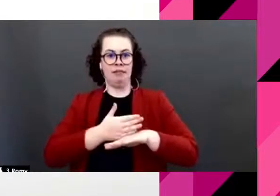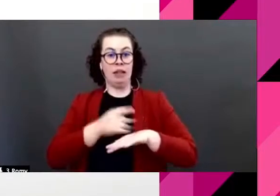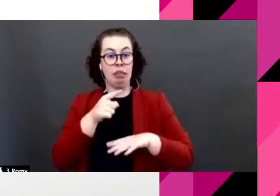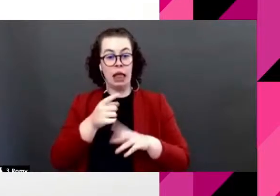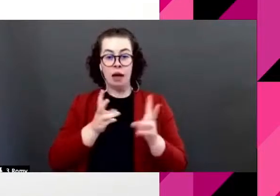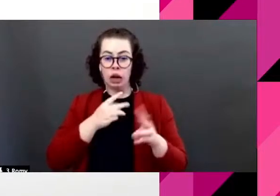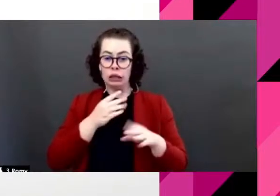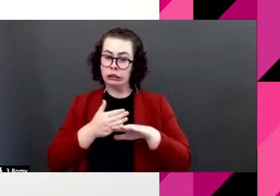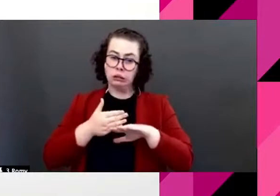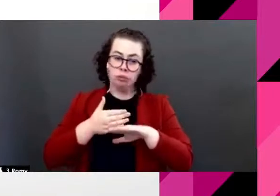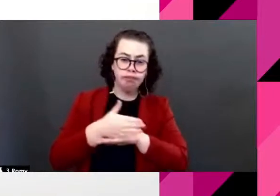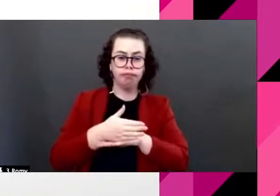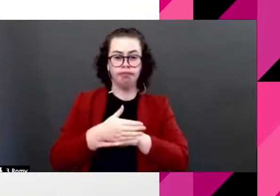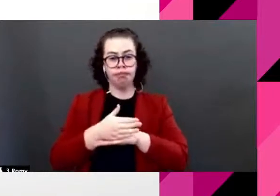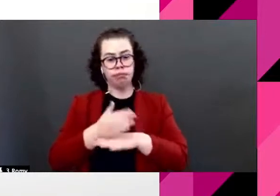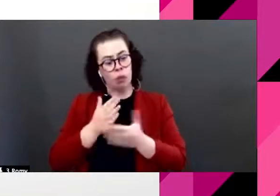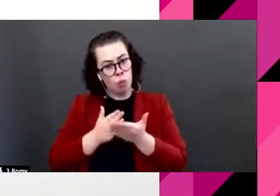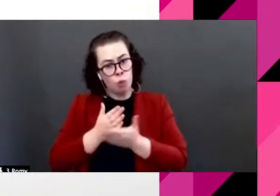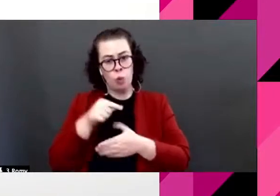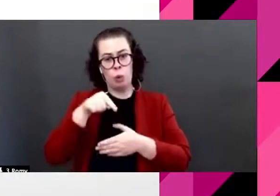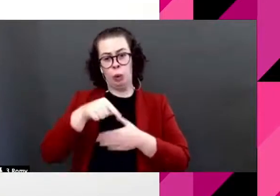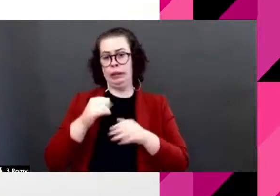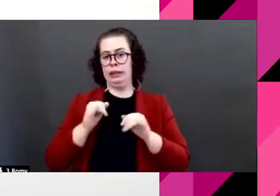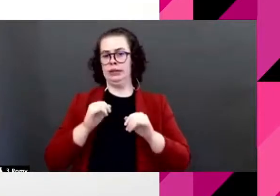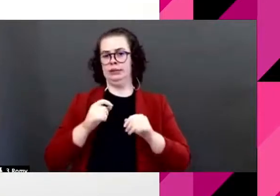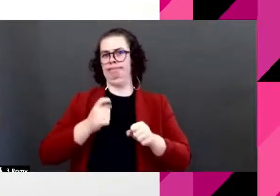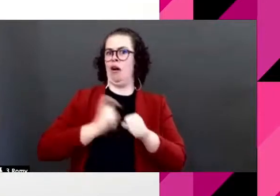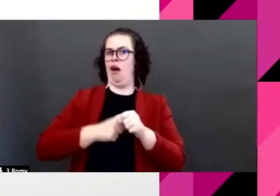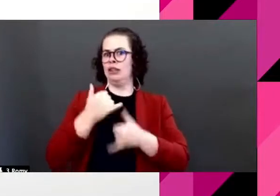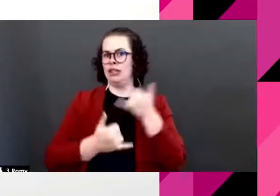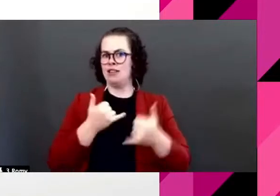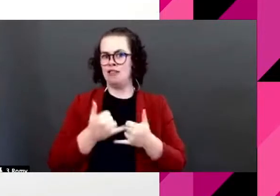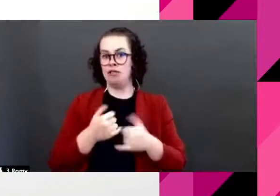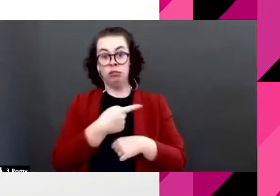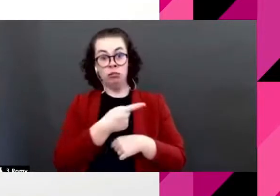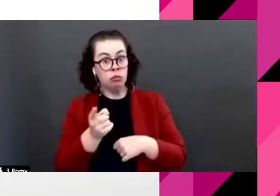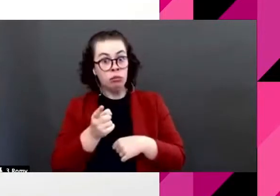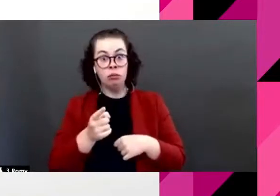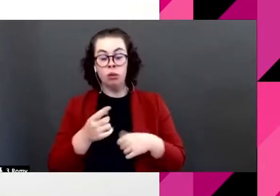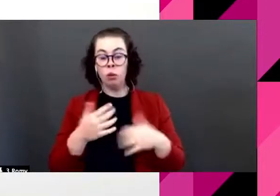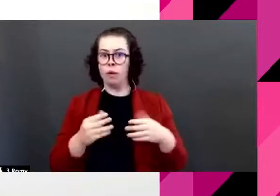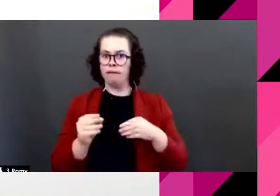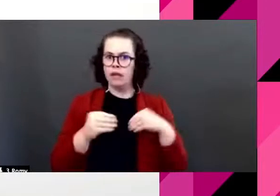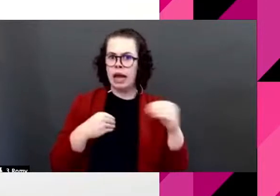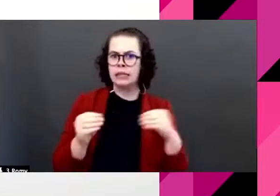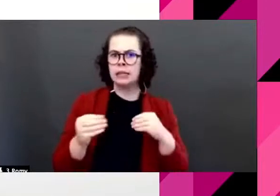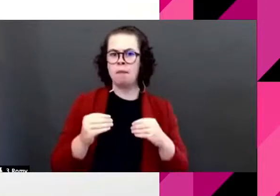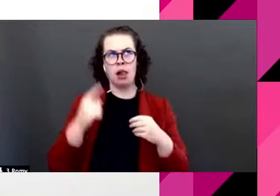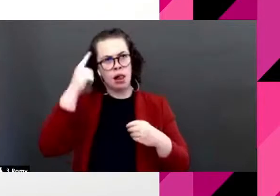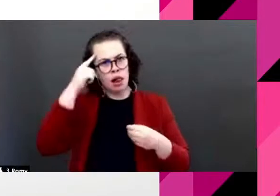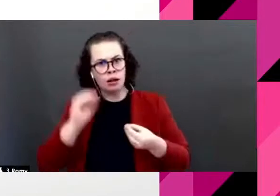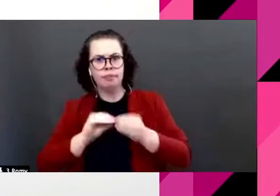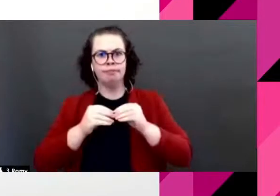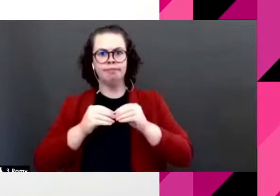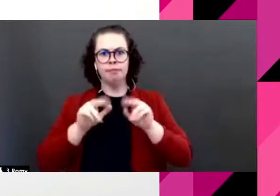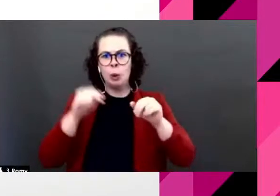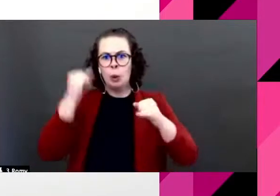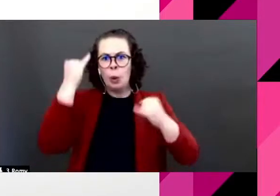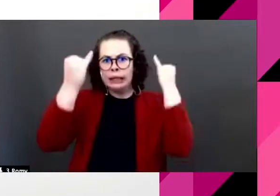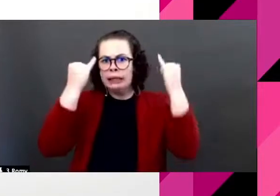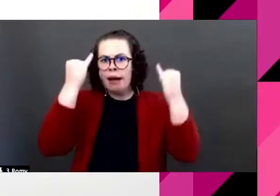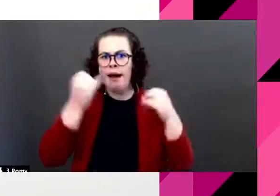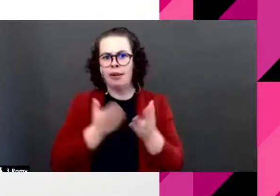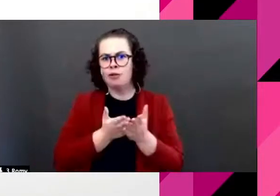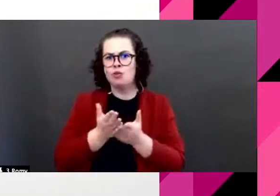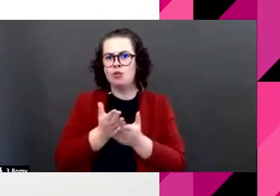it. And they have adapted and been very flexible and creative in doing their work.